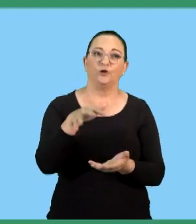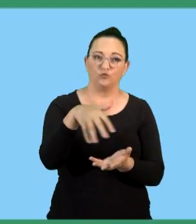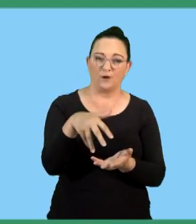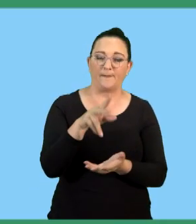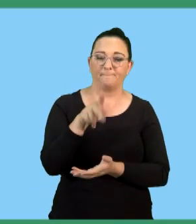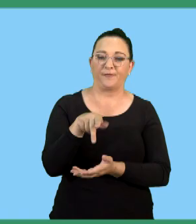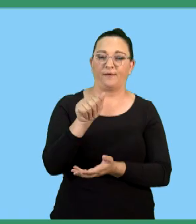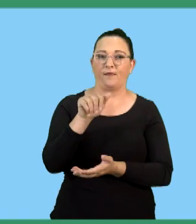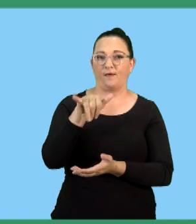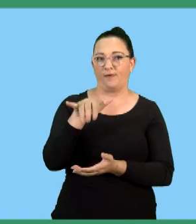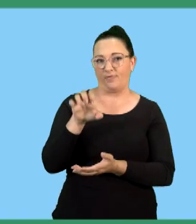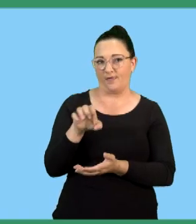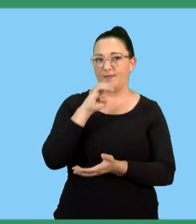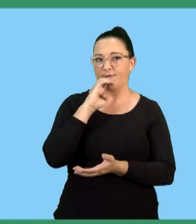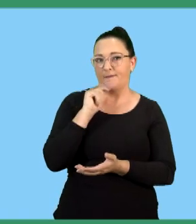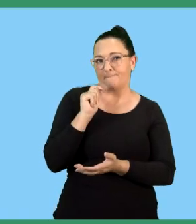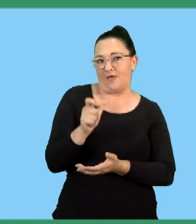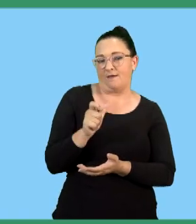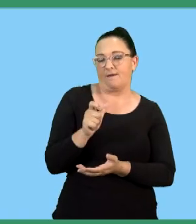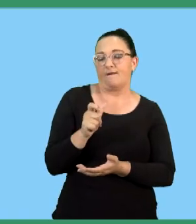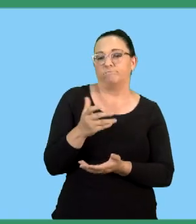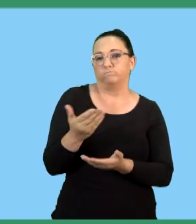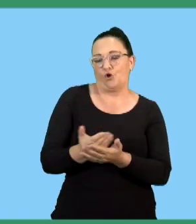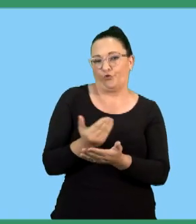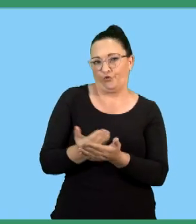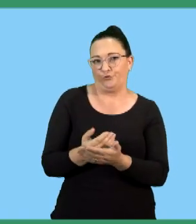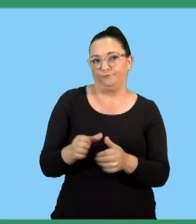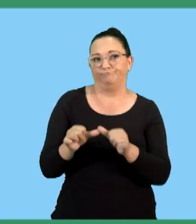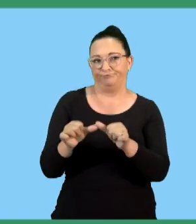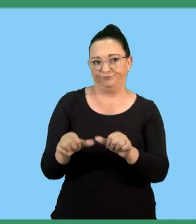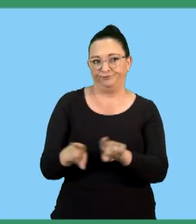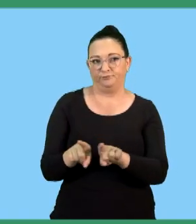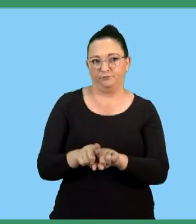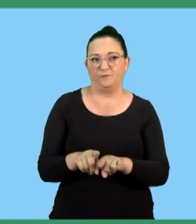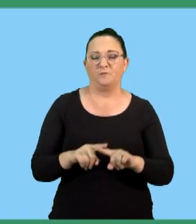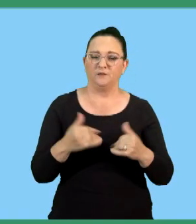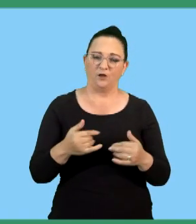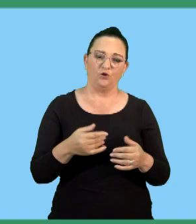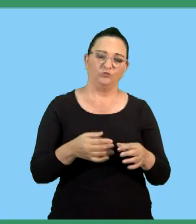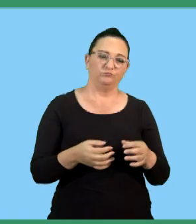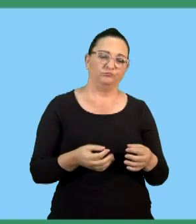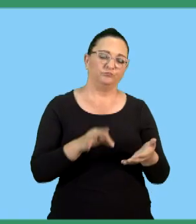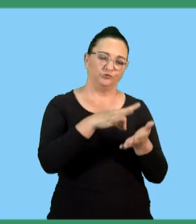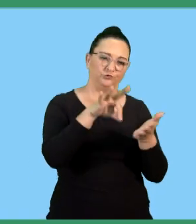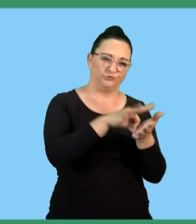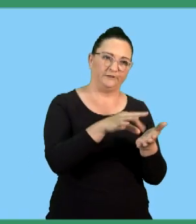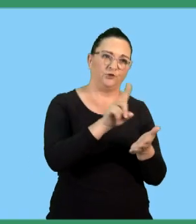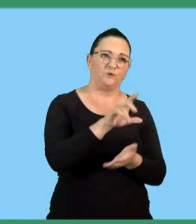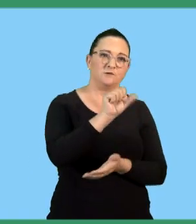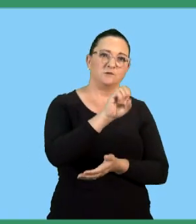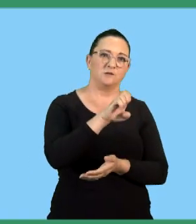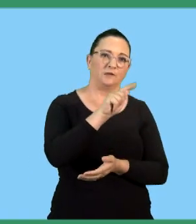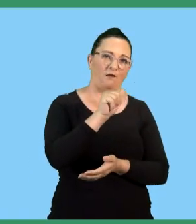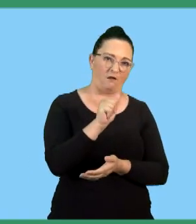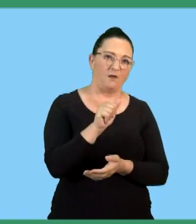earn, should register with the CETAs. So if as a business or as an employer, I registered with the CETAs, it means